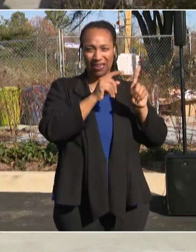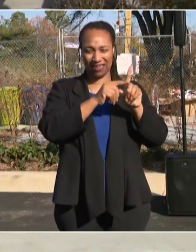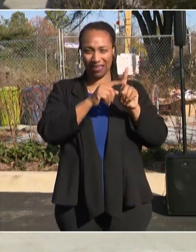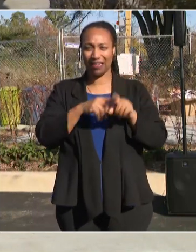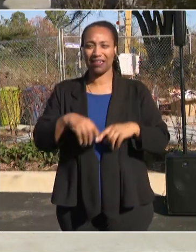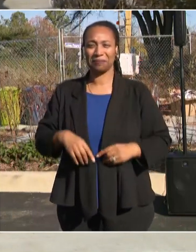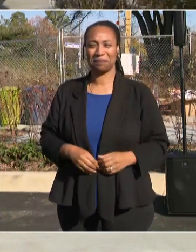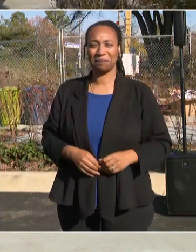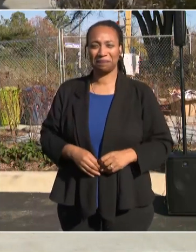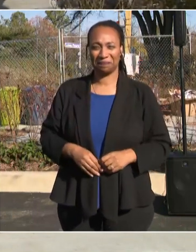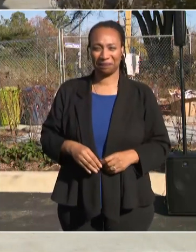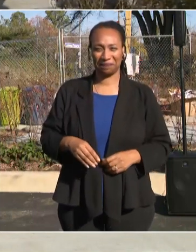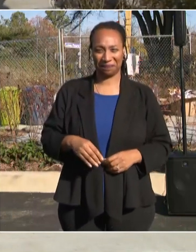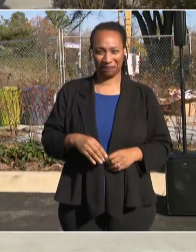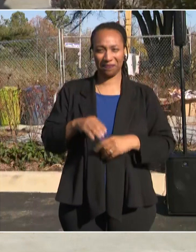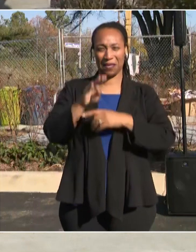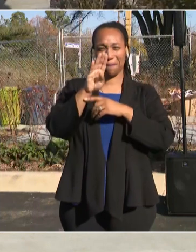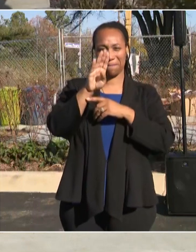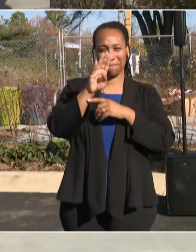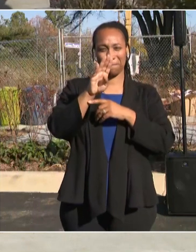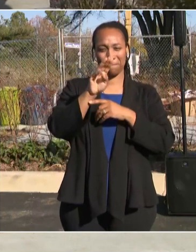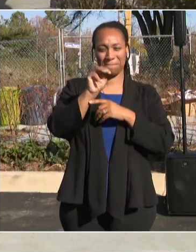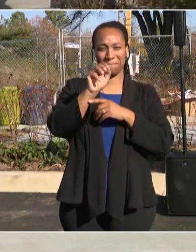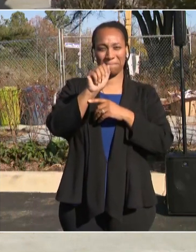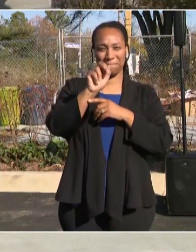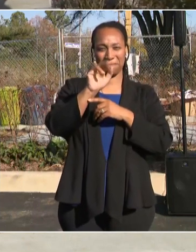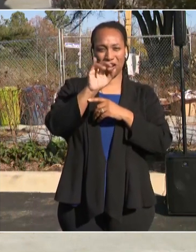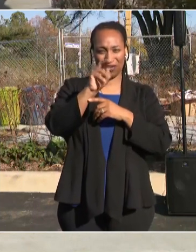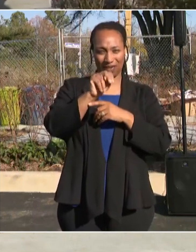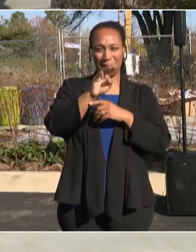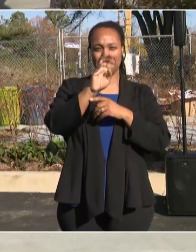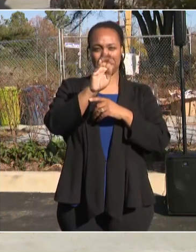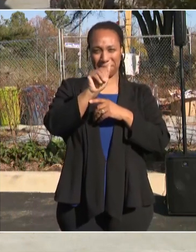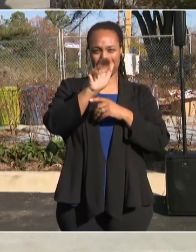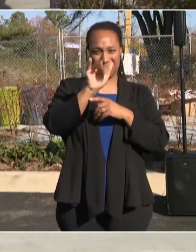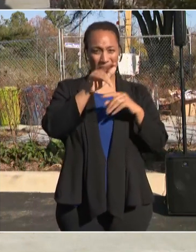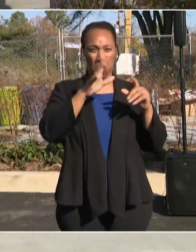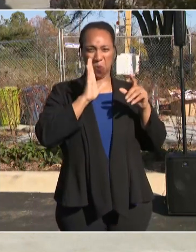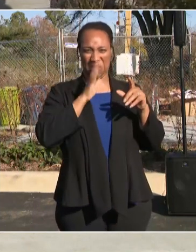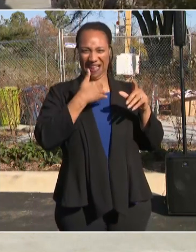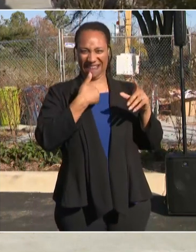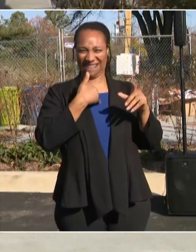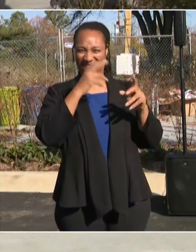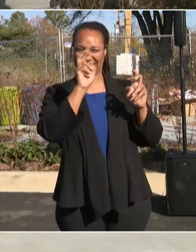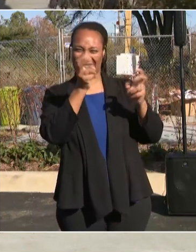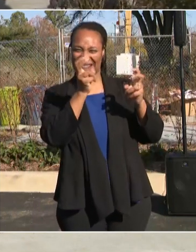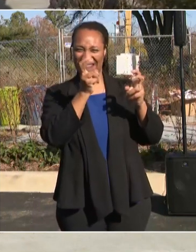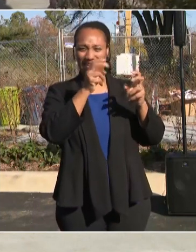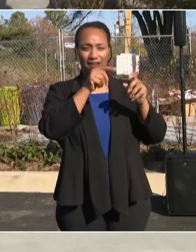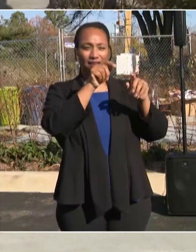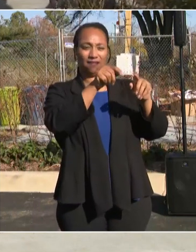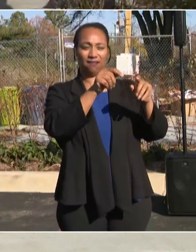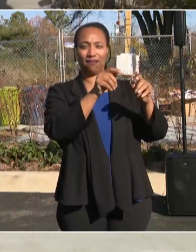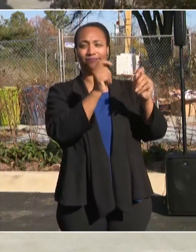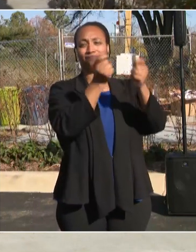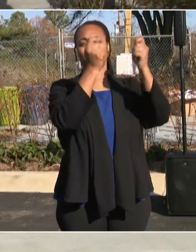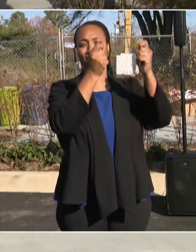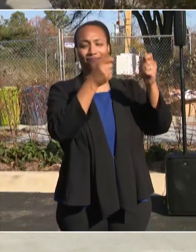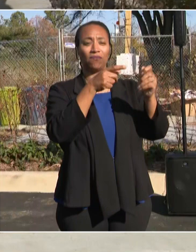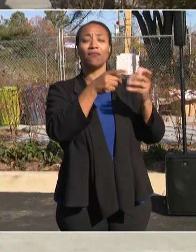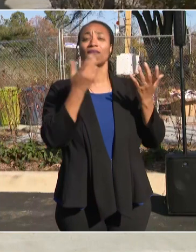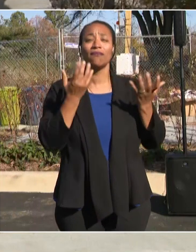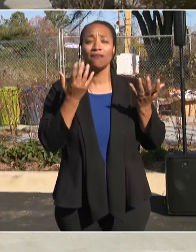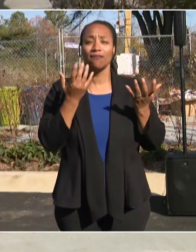will remember the mayor for life. Saturday will mark 10 years since his passing. And I'm reminded